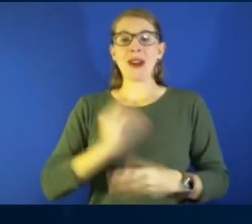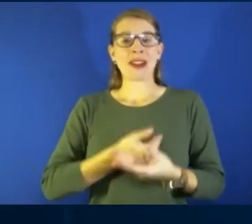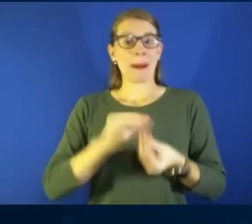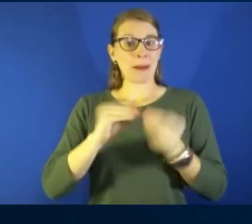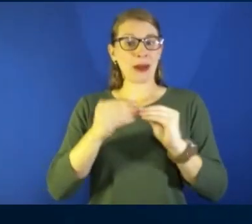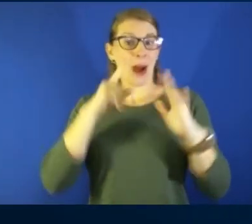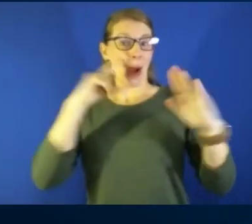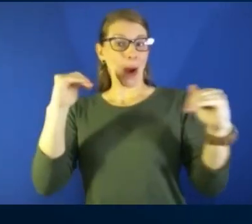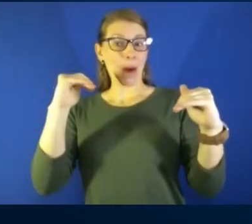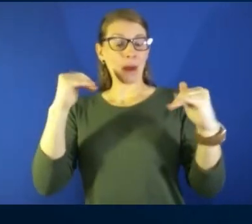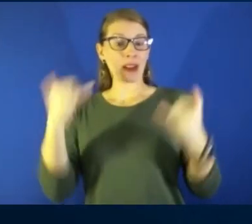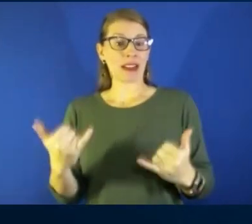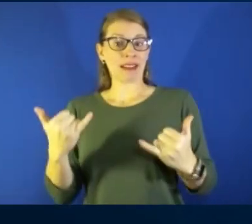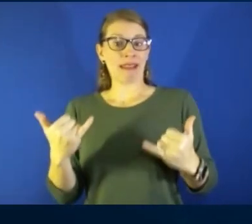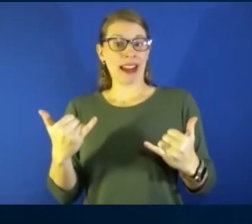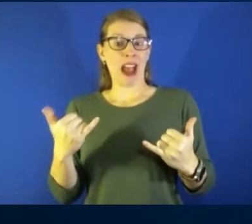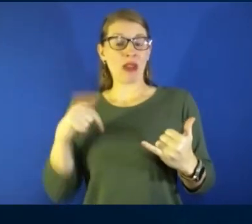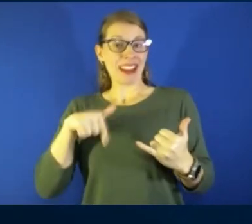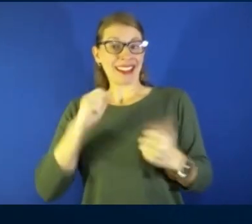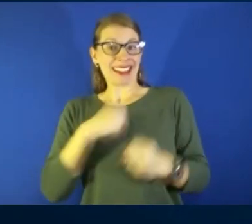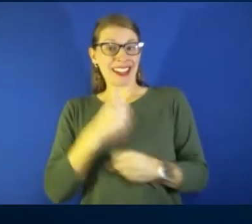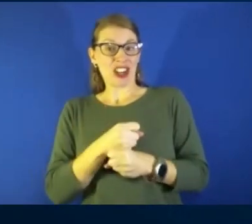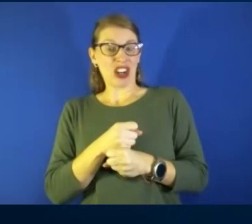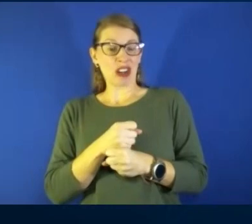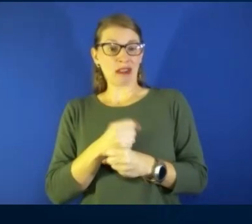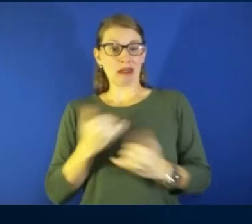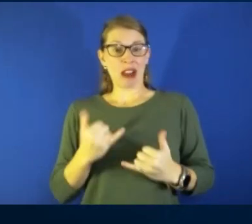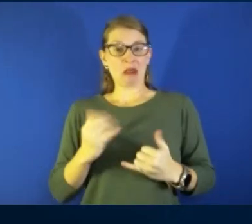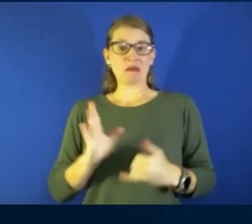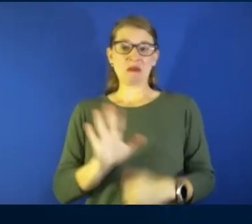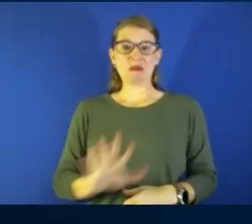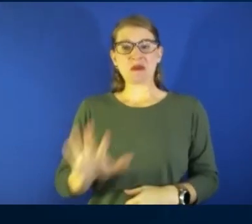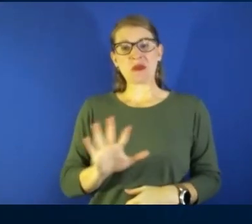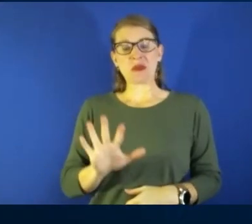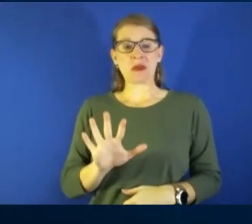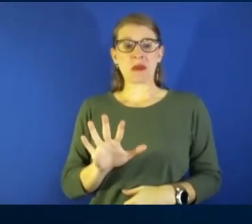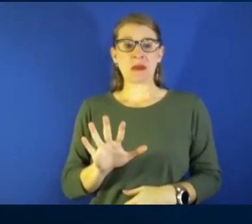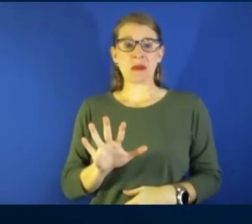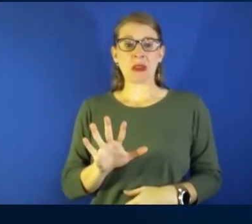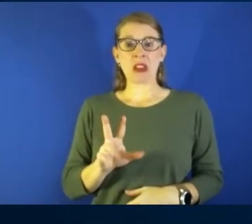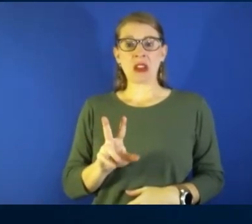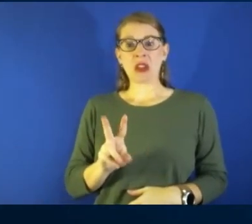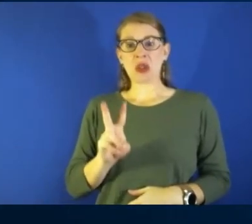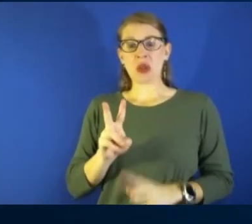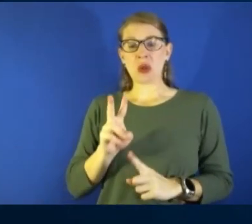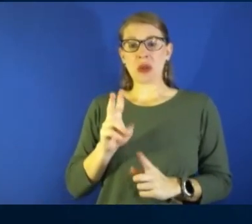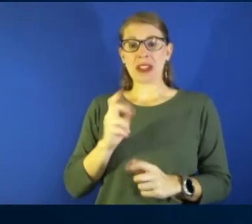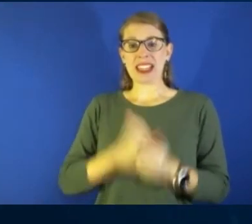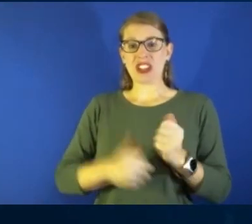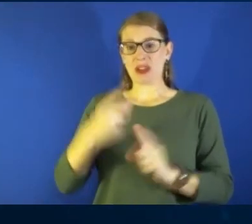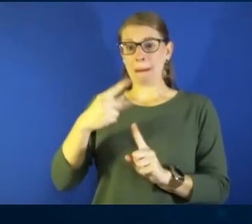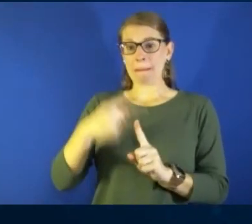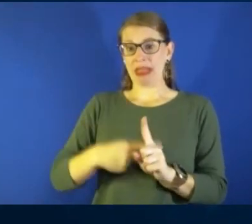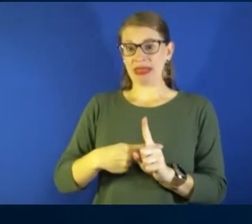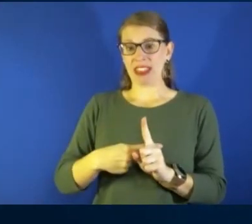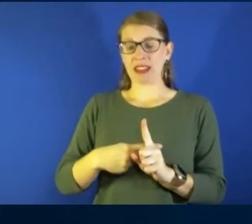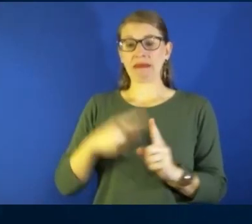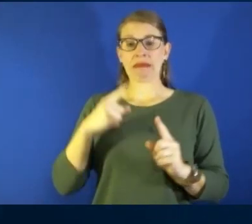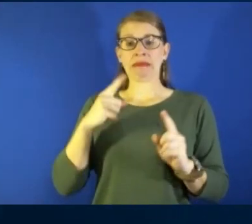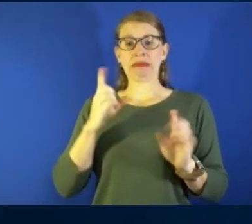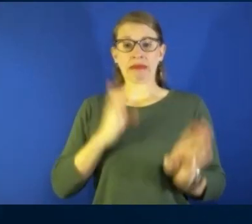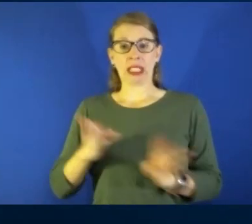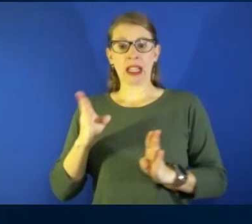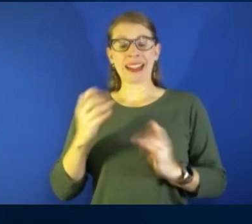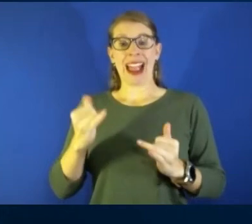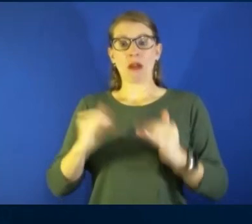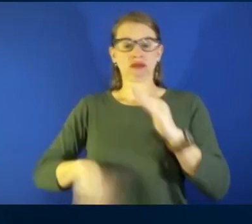this point in the year to be somewhere around, our original planning was about 2 a month. So, and we're reaching 100